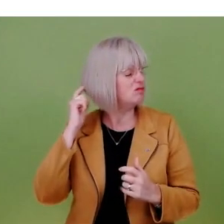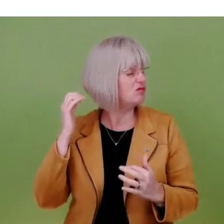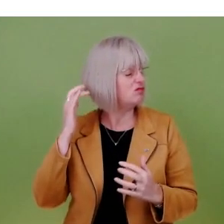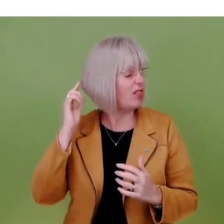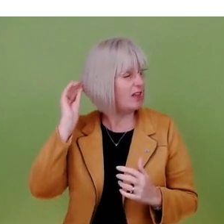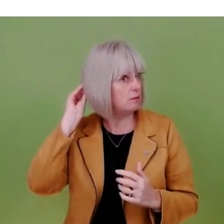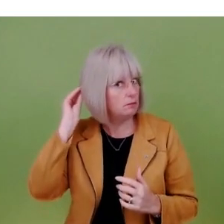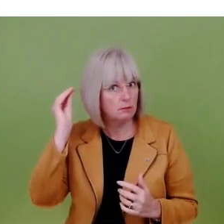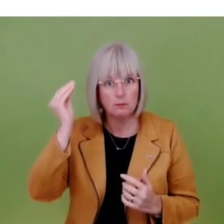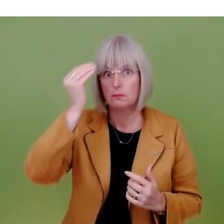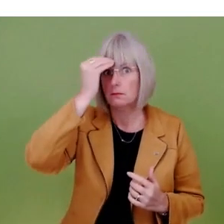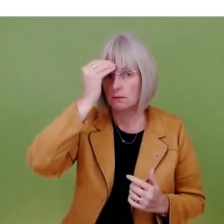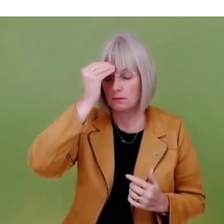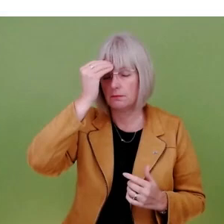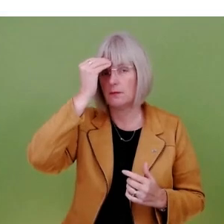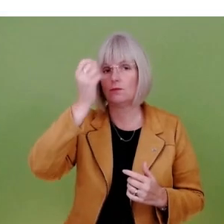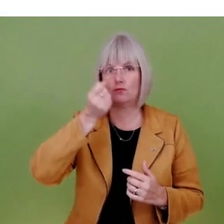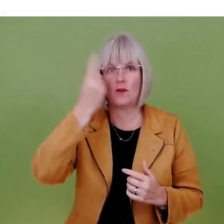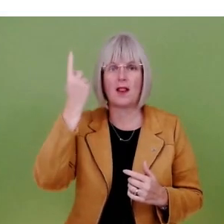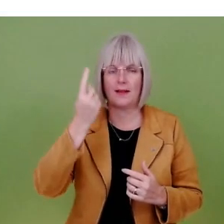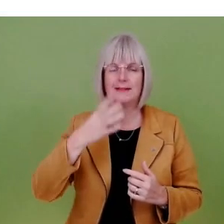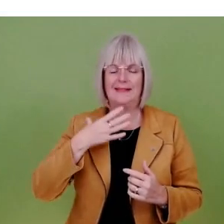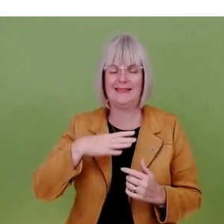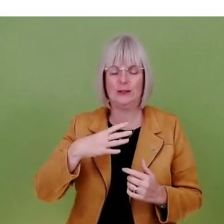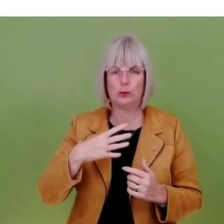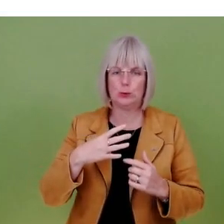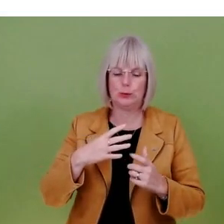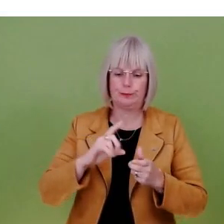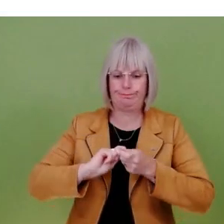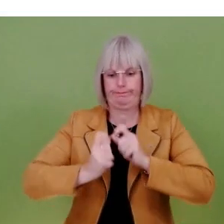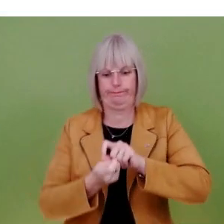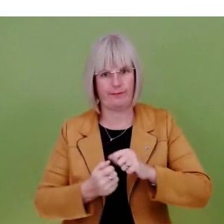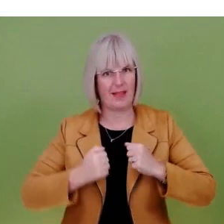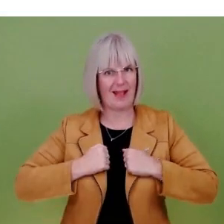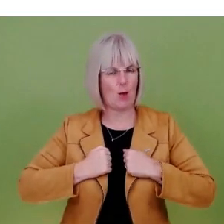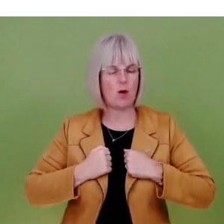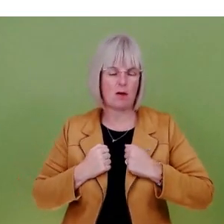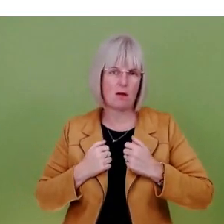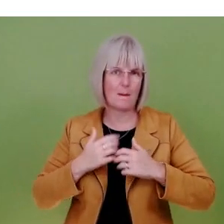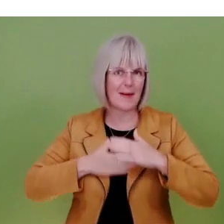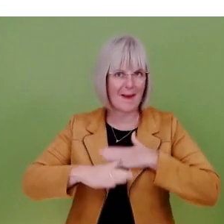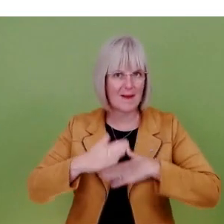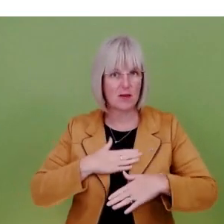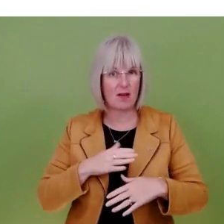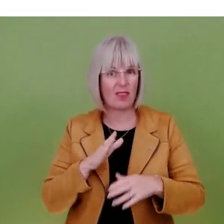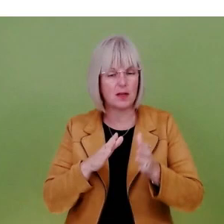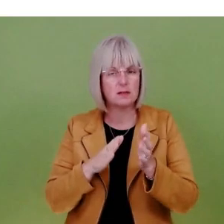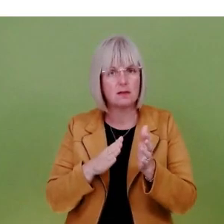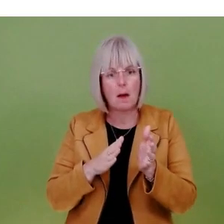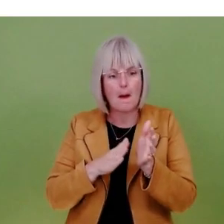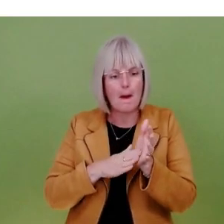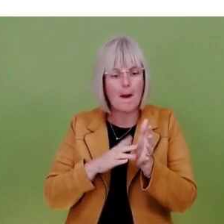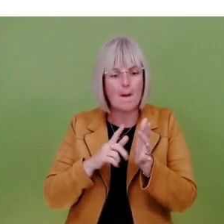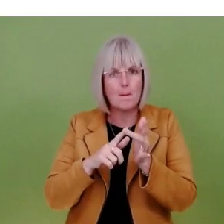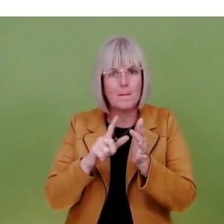we want to go back and revisit. I suppose there's been something important about the idea of microaggression because it captures the way that